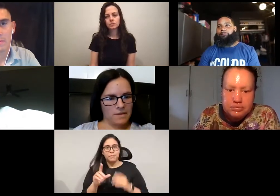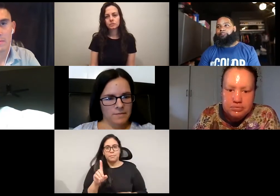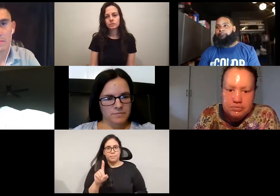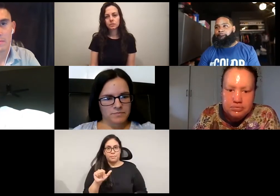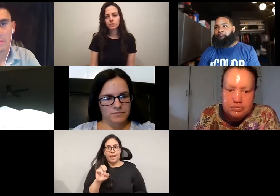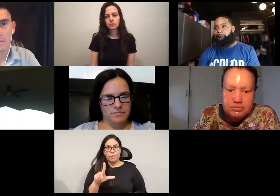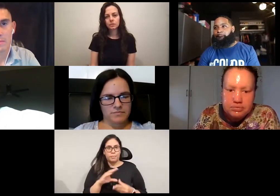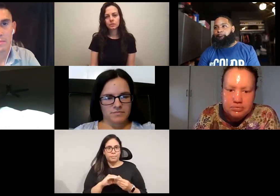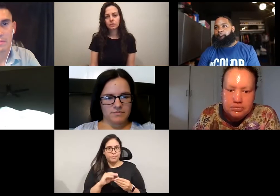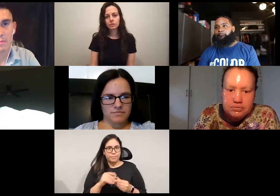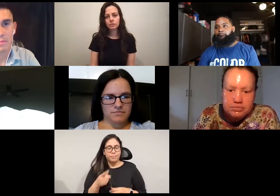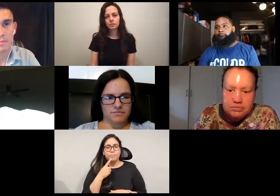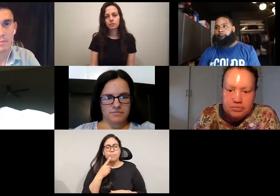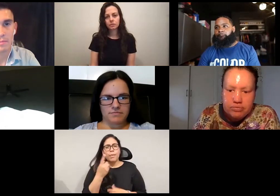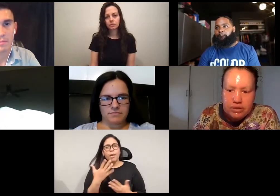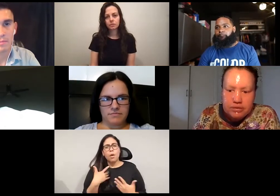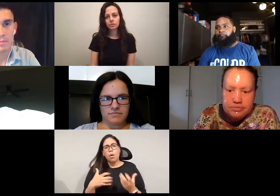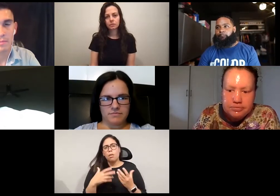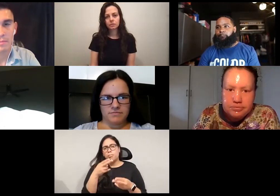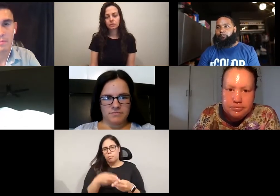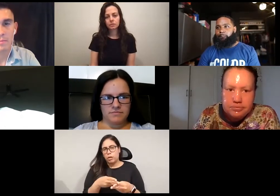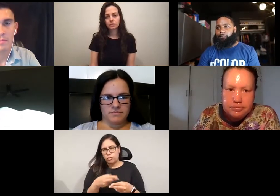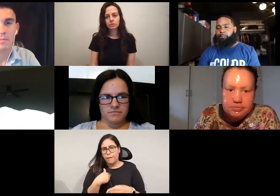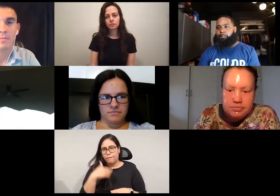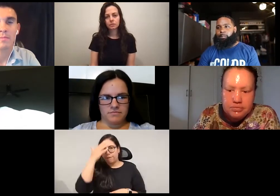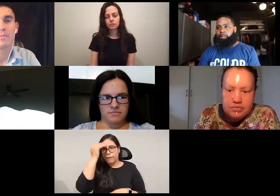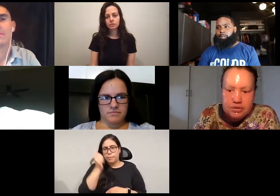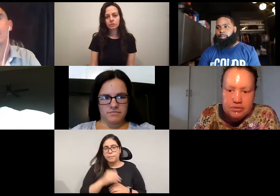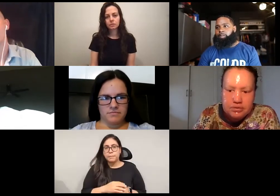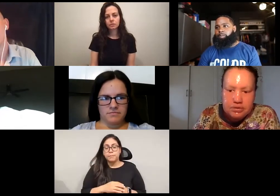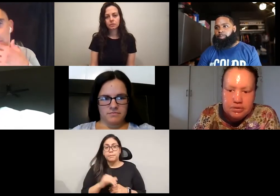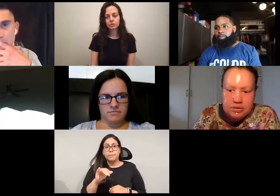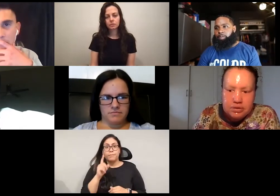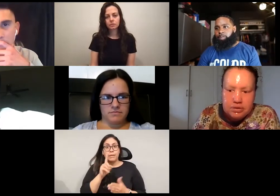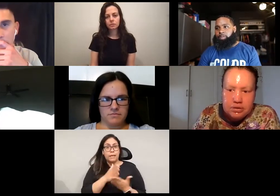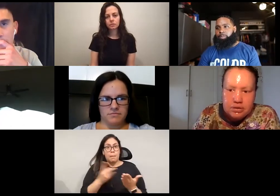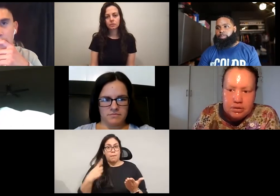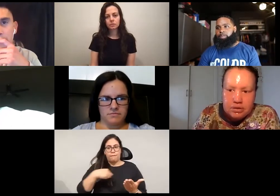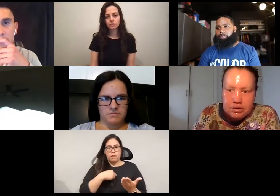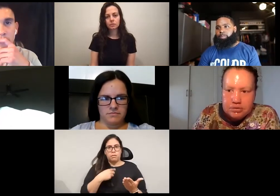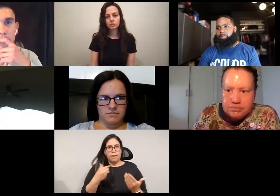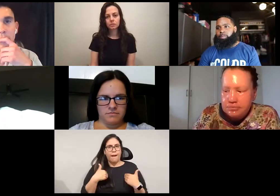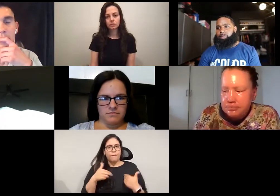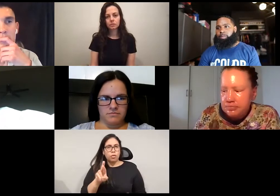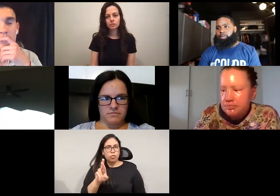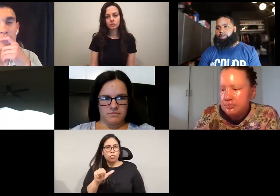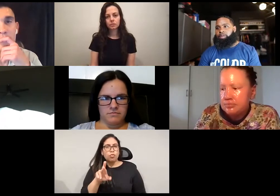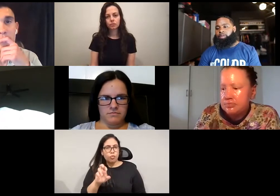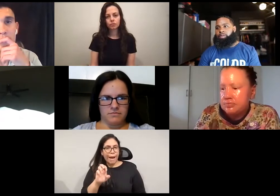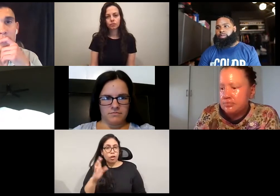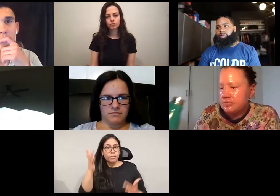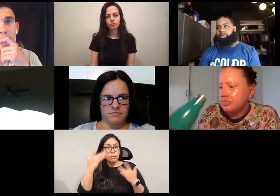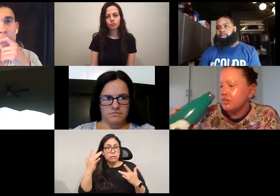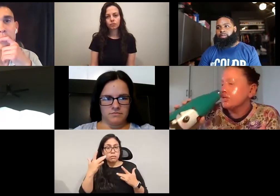One thing that I did want to mention that I forgot to is, if you are those of us who deal with rare diseases, it is